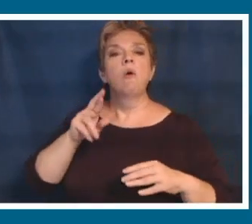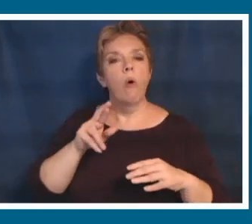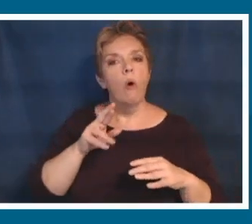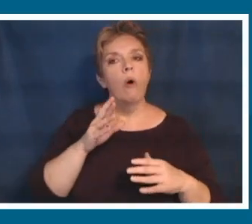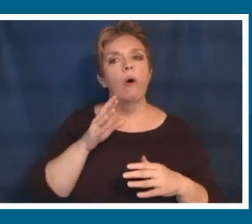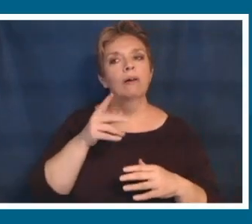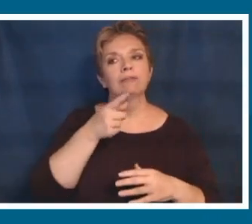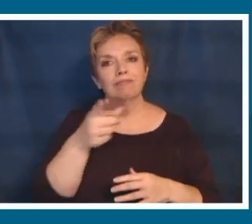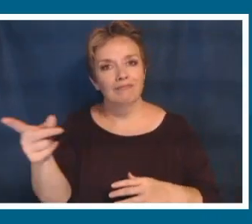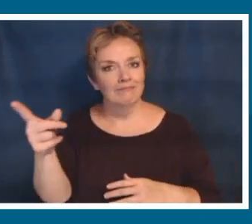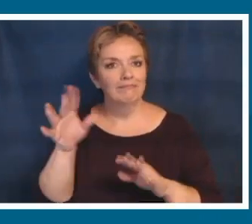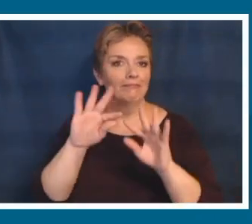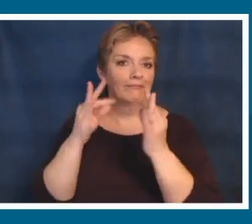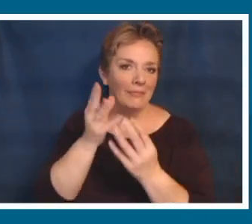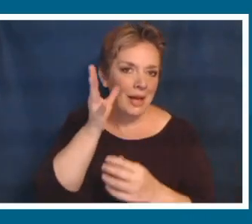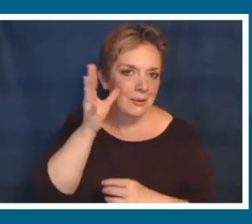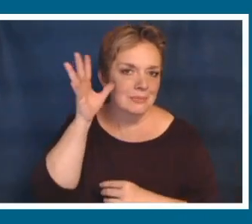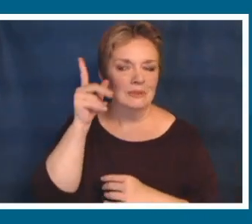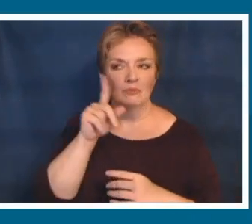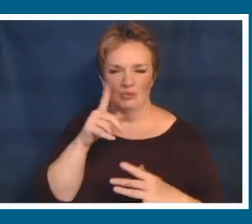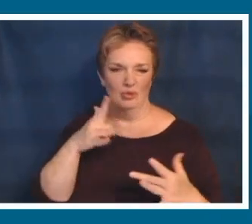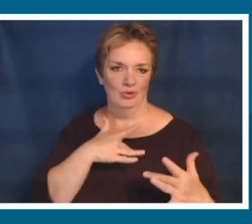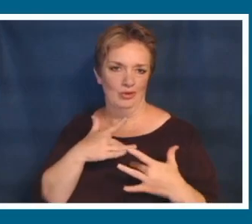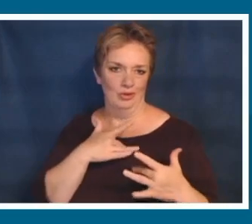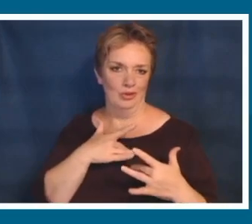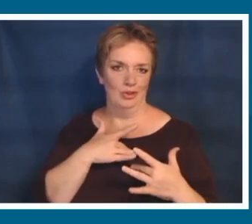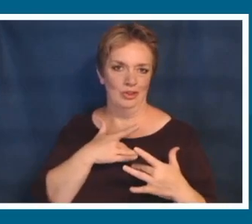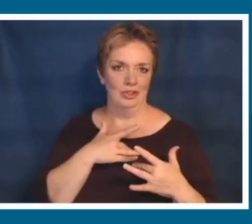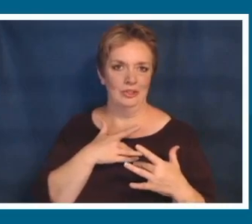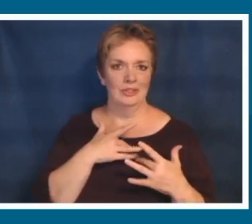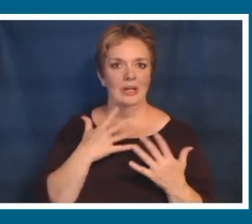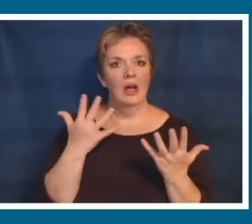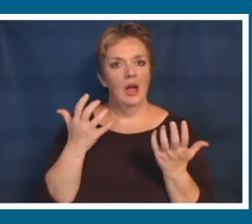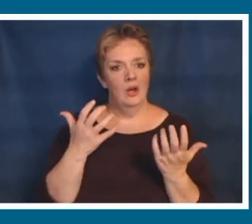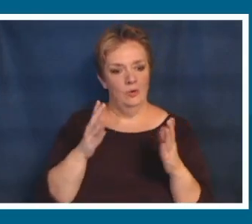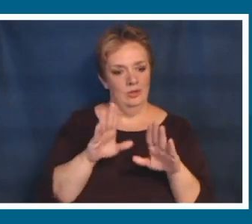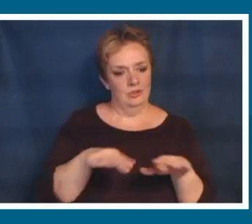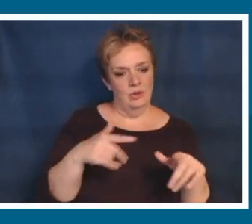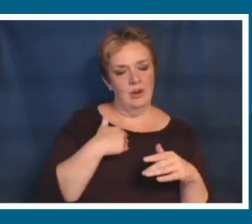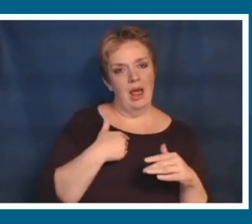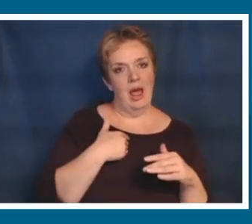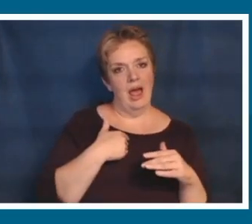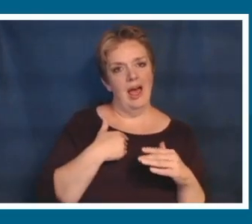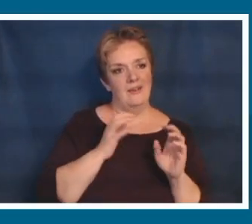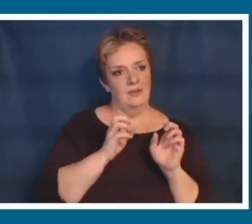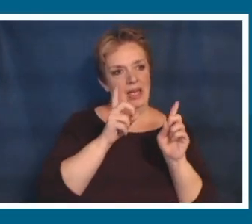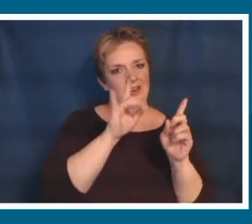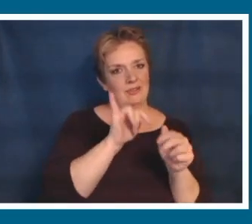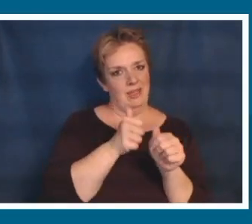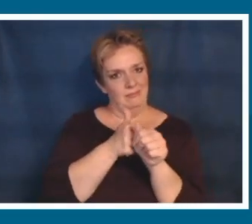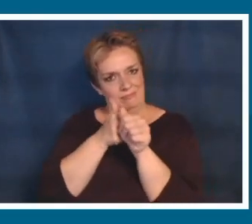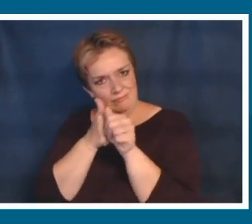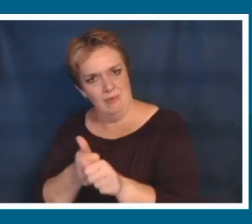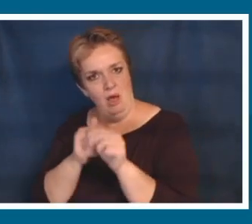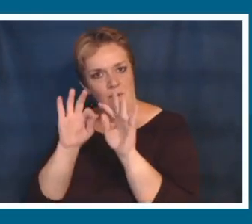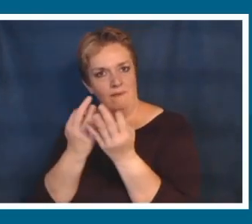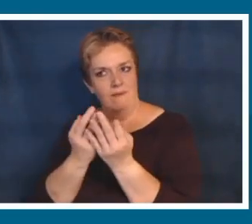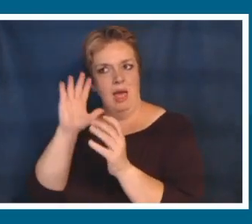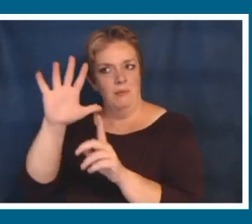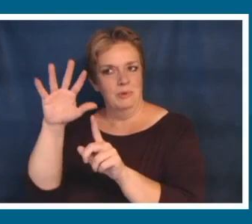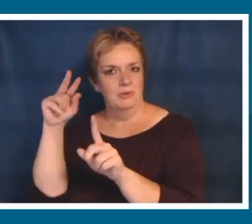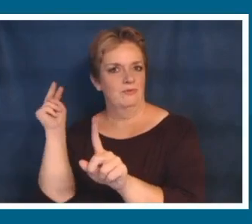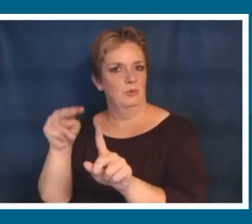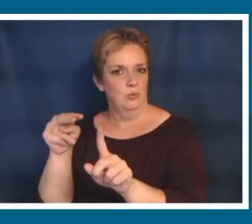that their children receive education consistent with their views. And I think I'm going to